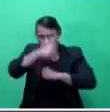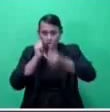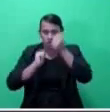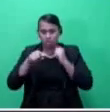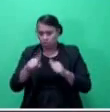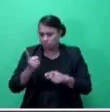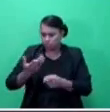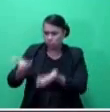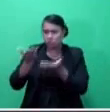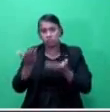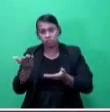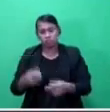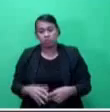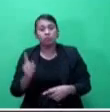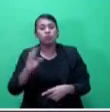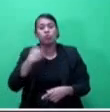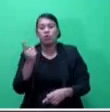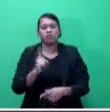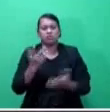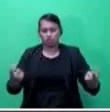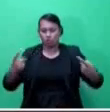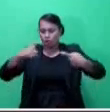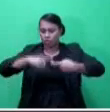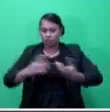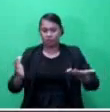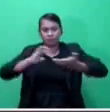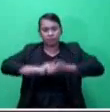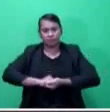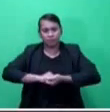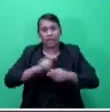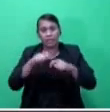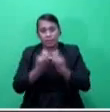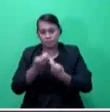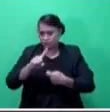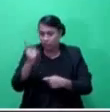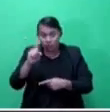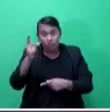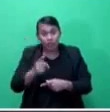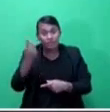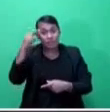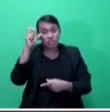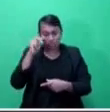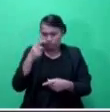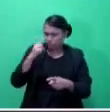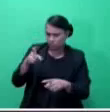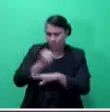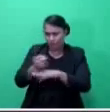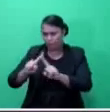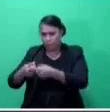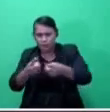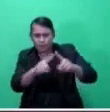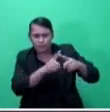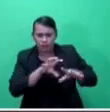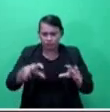always been about unity and teamwork. Mr. Speaker, sir, today Fijians can see many arms of our government working together to help